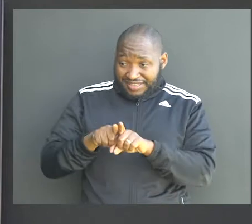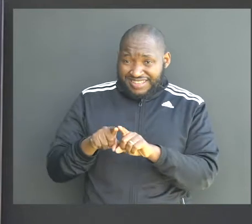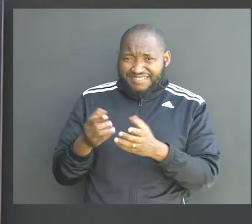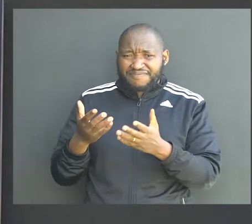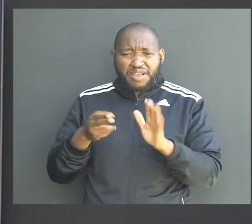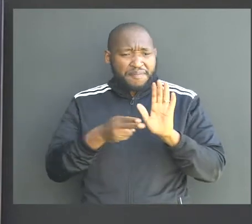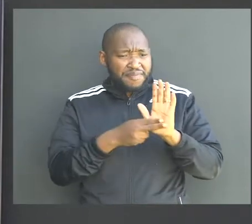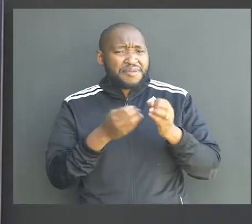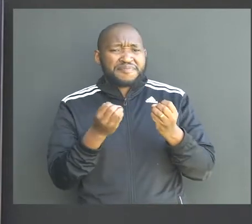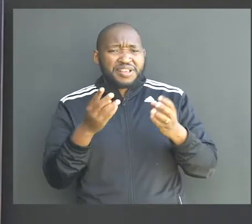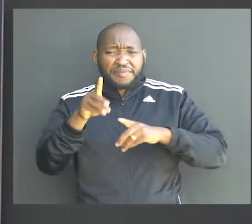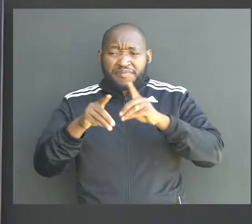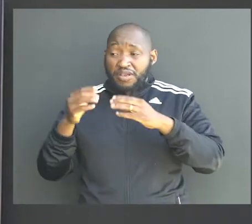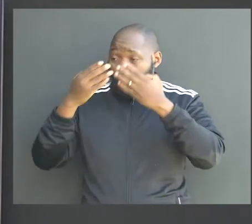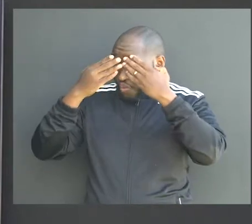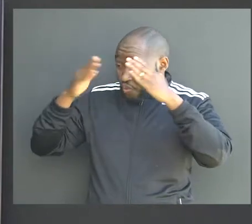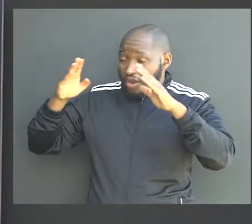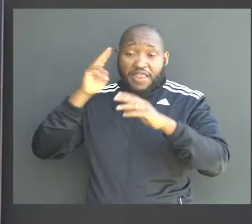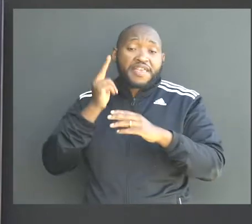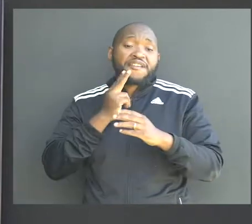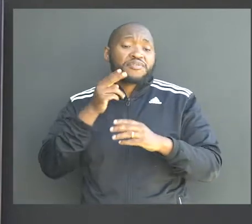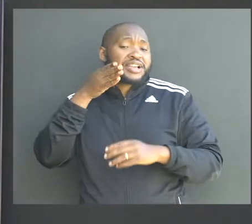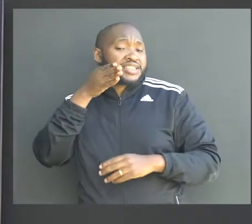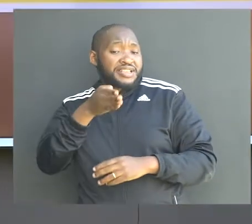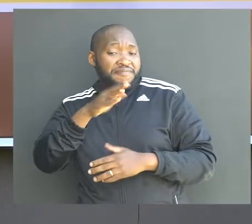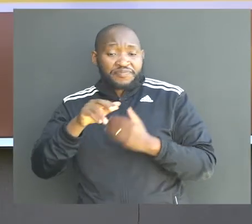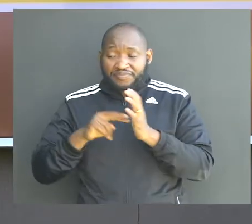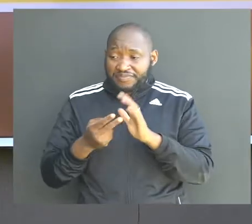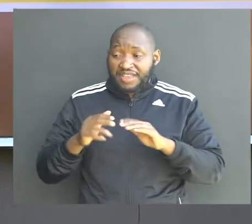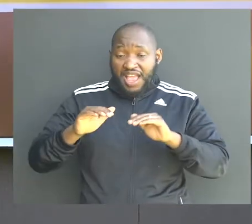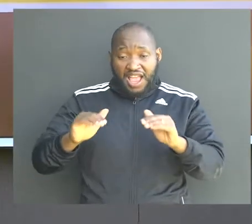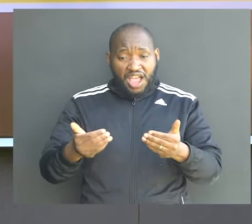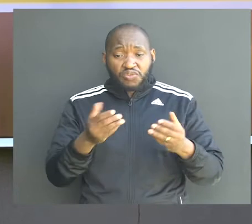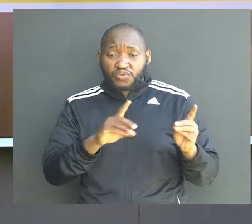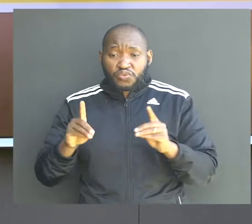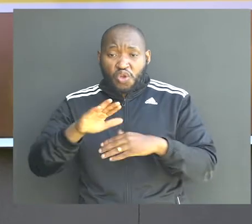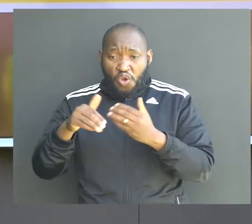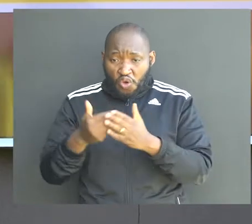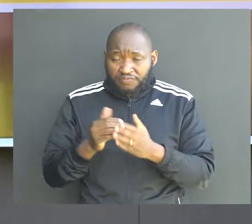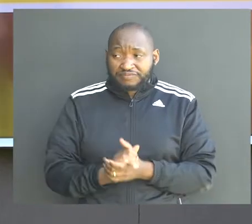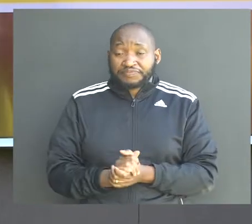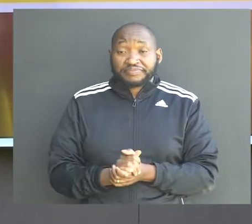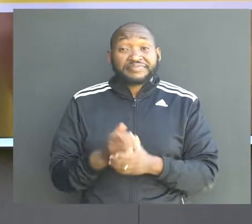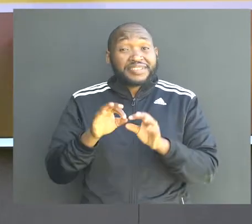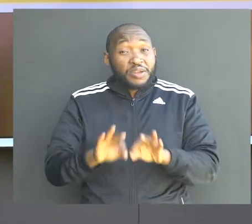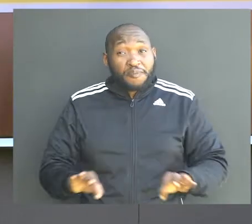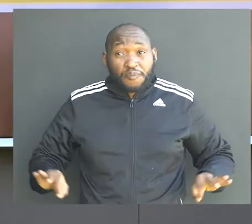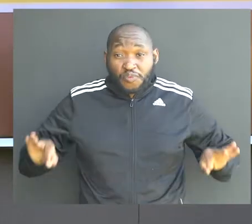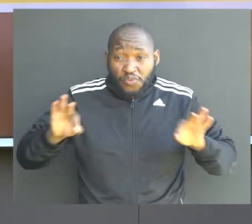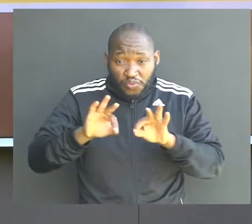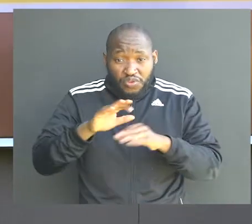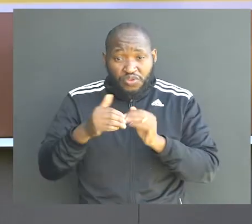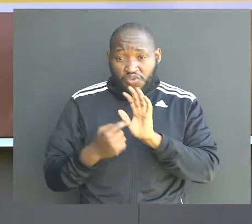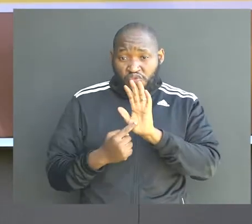like yours has made a lot of people aware that the deaf community is there, and this is how they are, this is how they live. And most